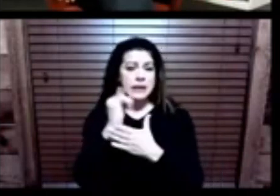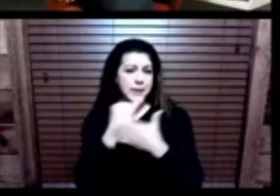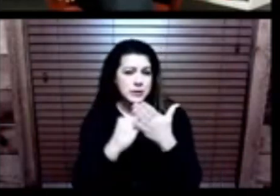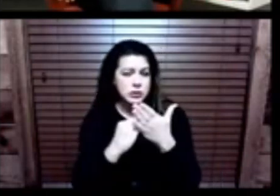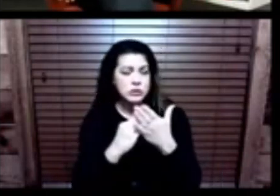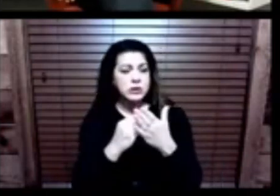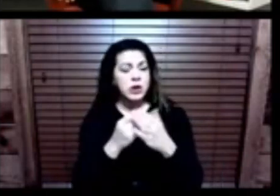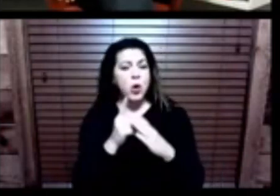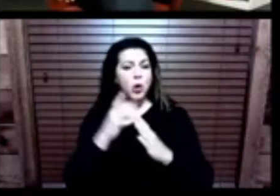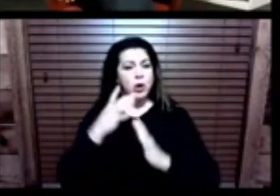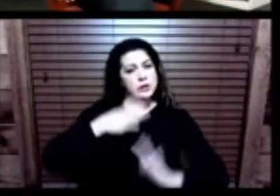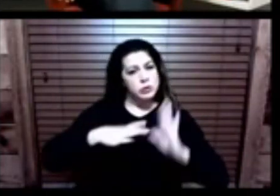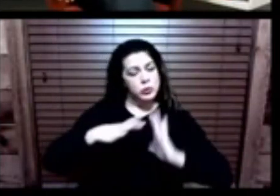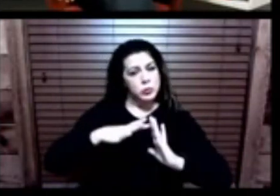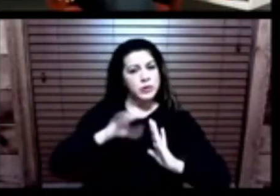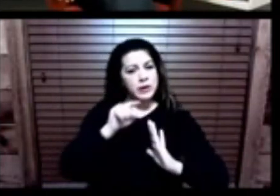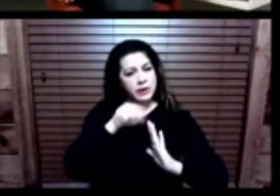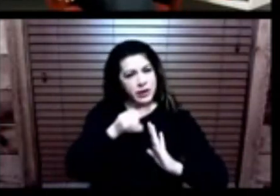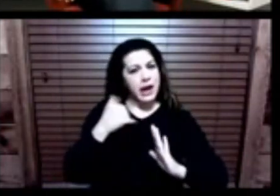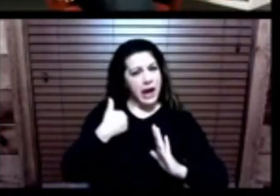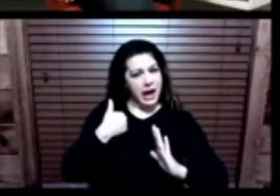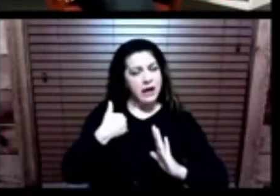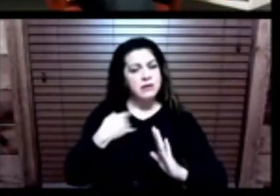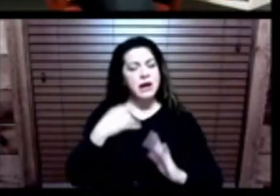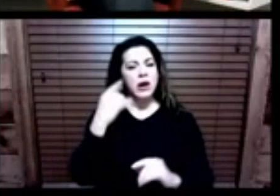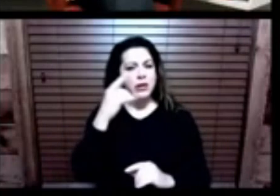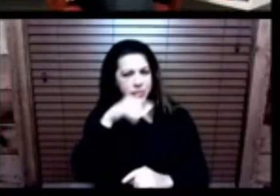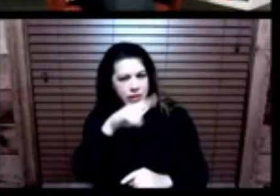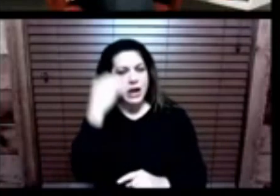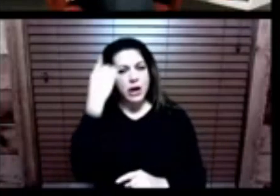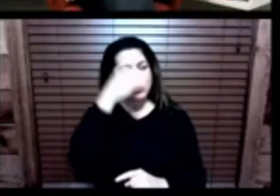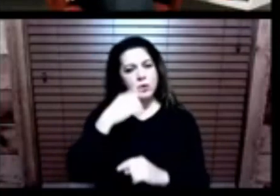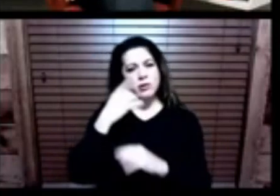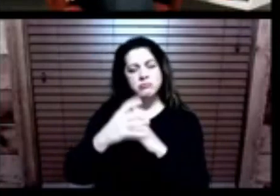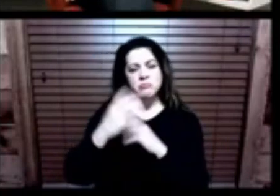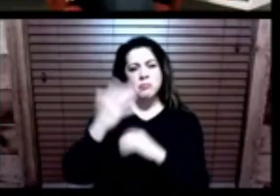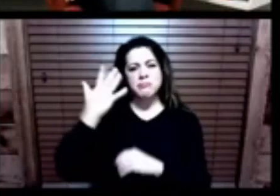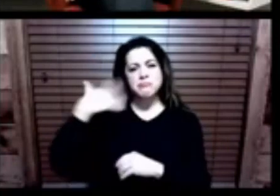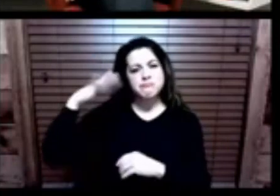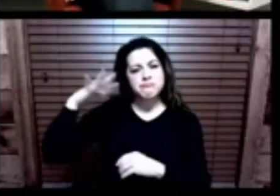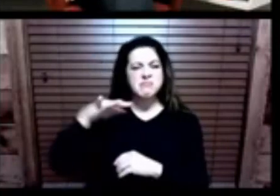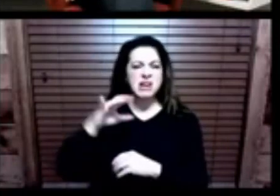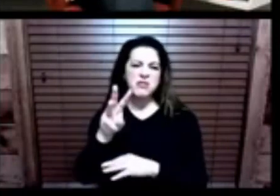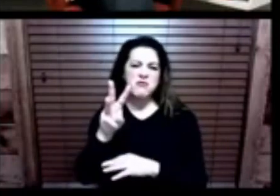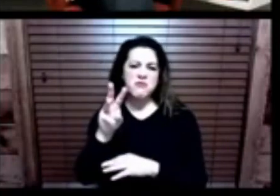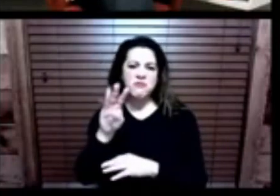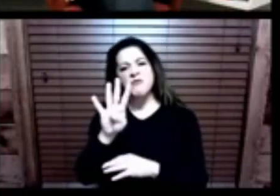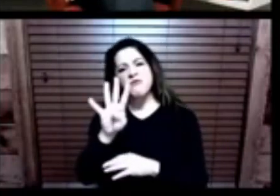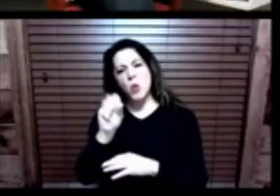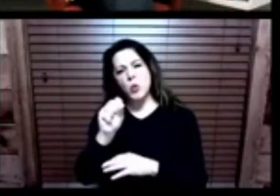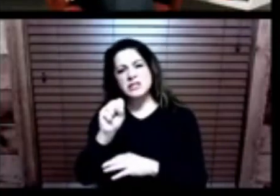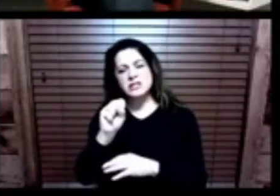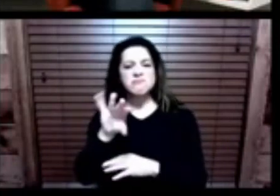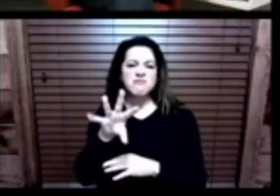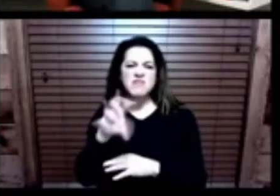the costume that they had and the way they looked back, I guess back in the 50s, 40s and 50s. That's what this character